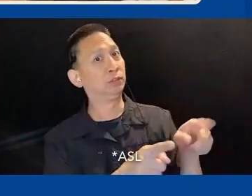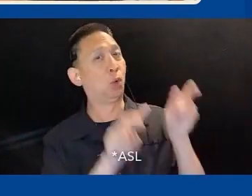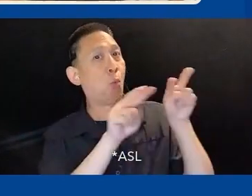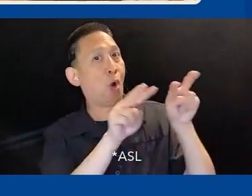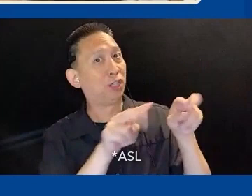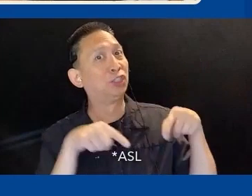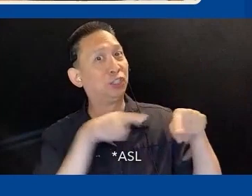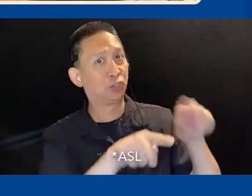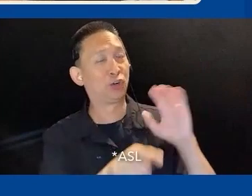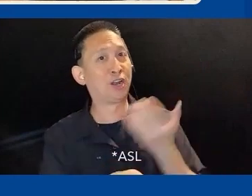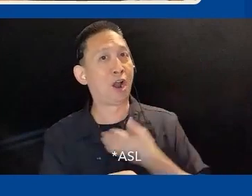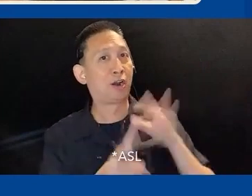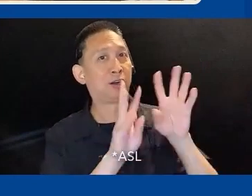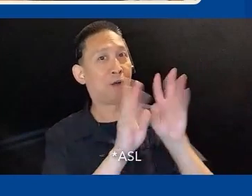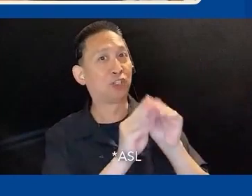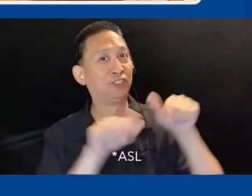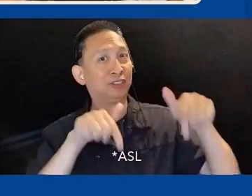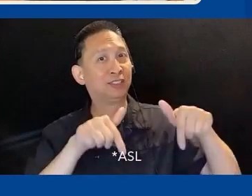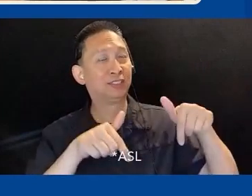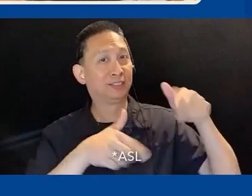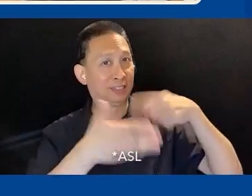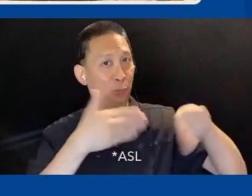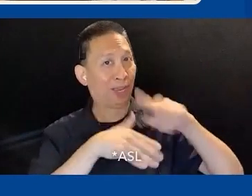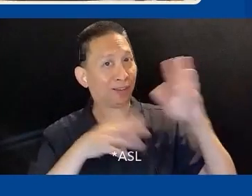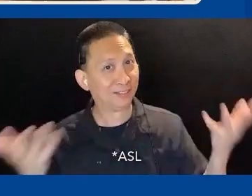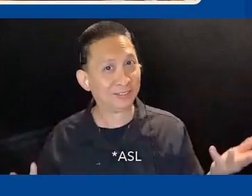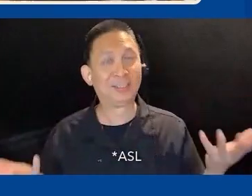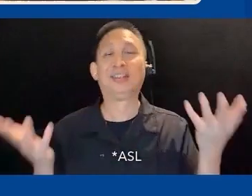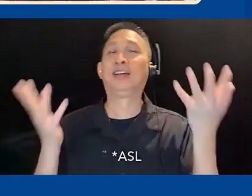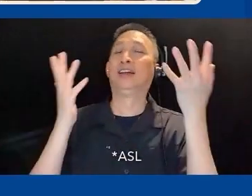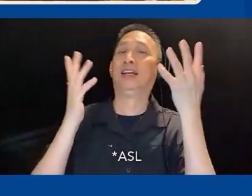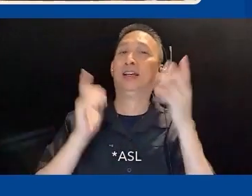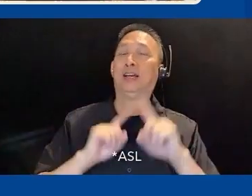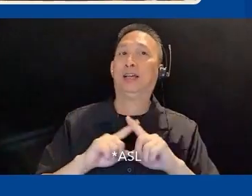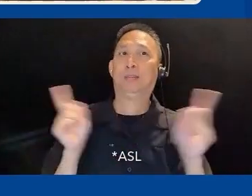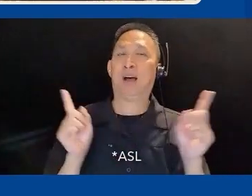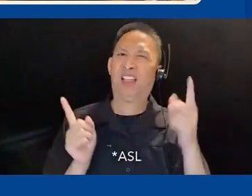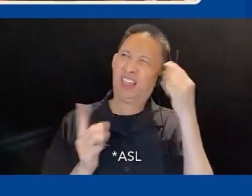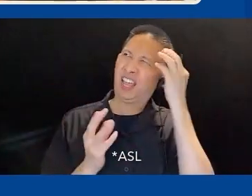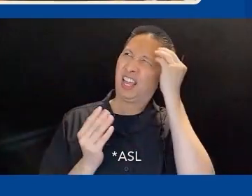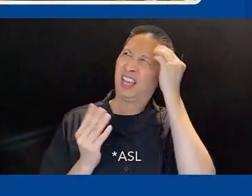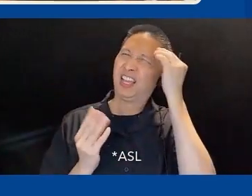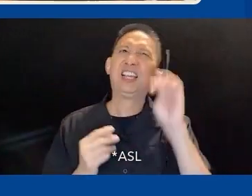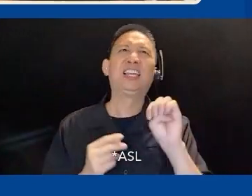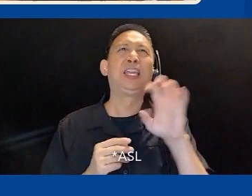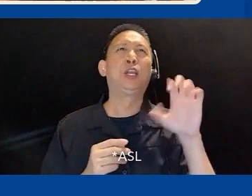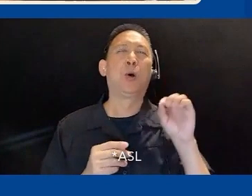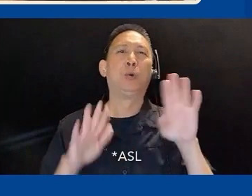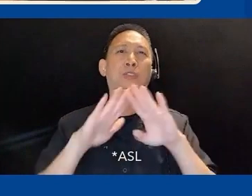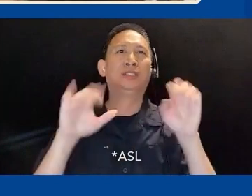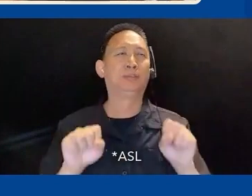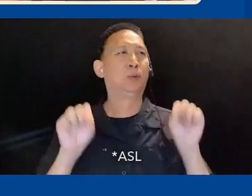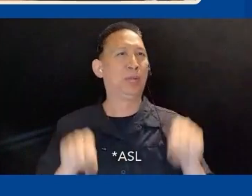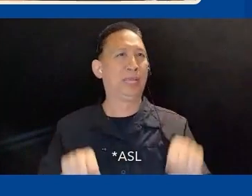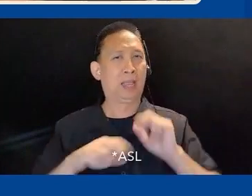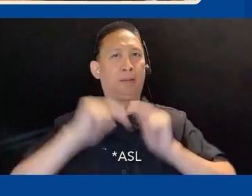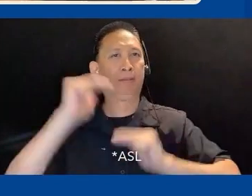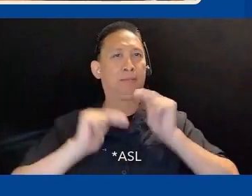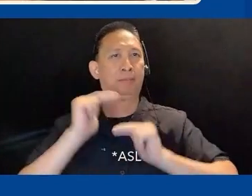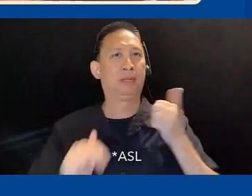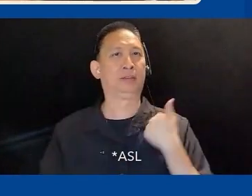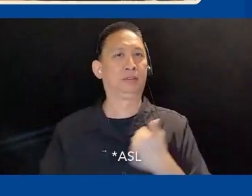now and thinking about the ecosystems that we can build that are our own, that are not necessarily